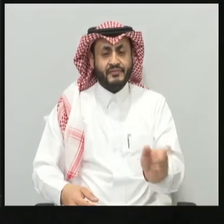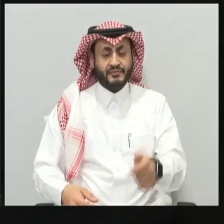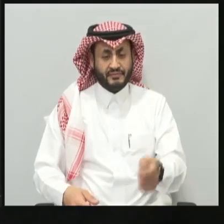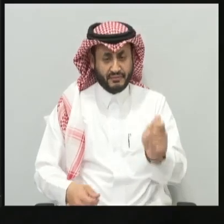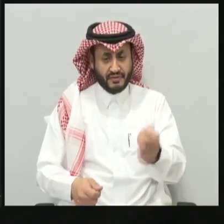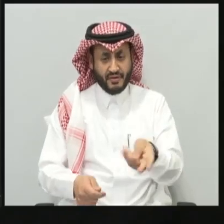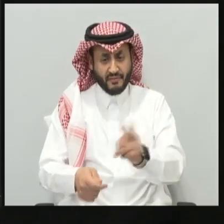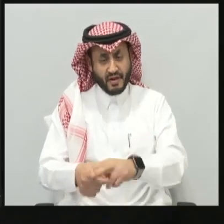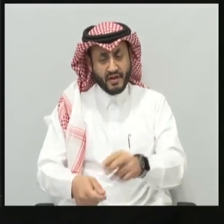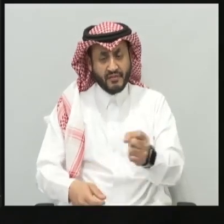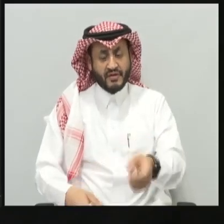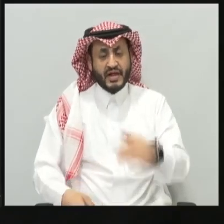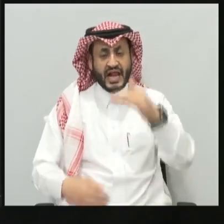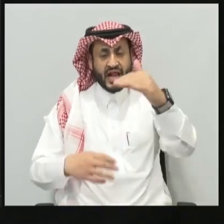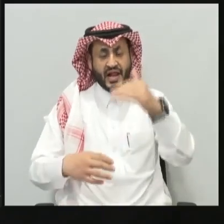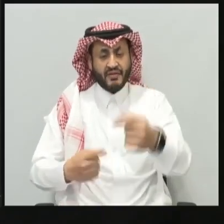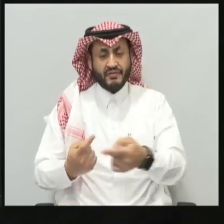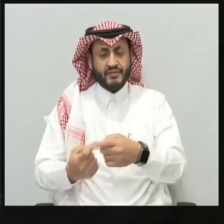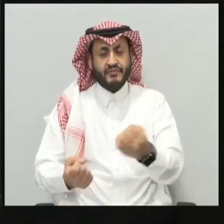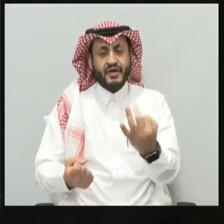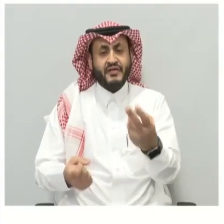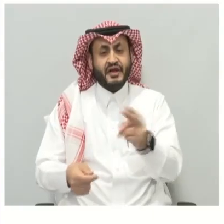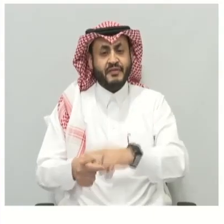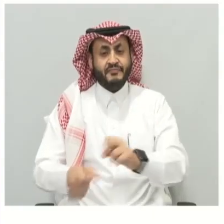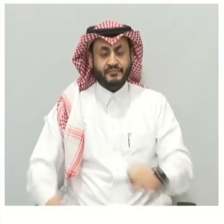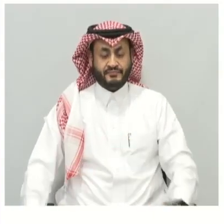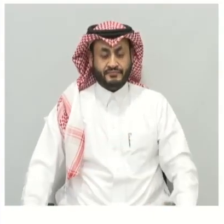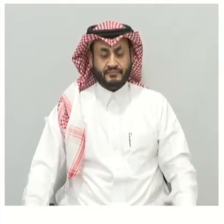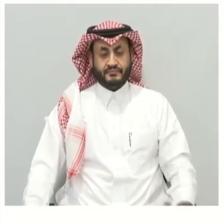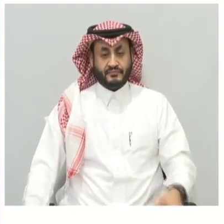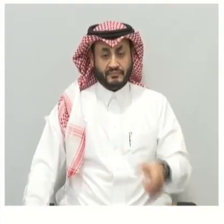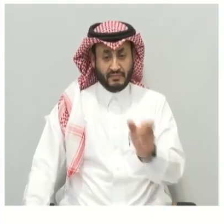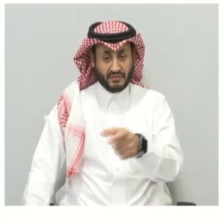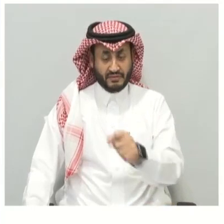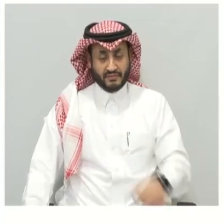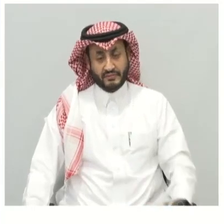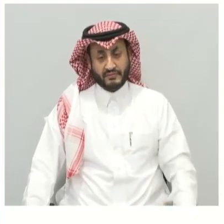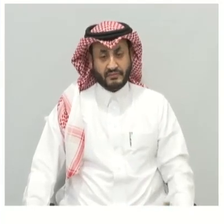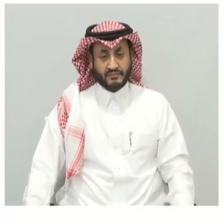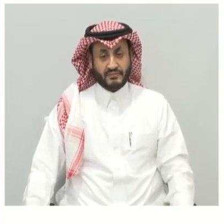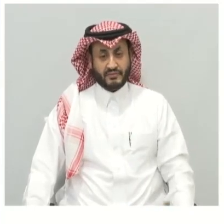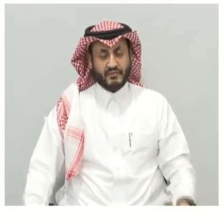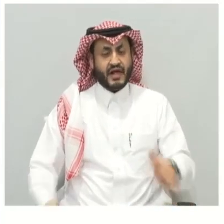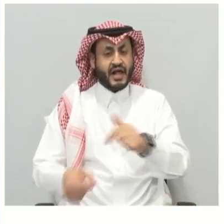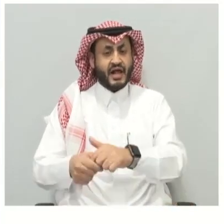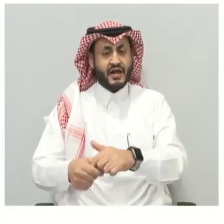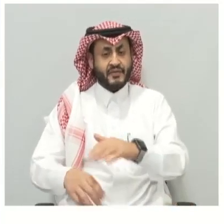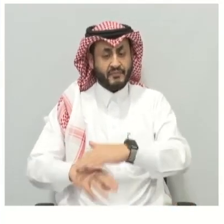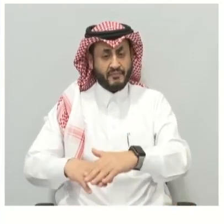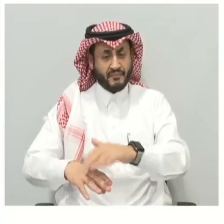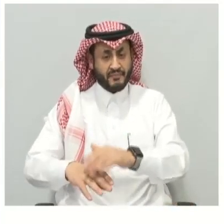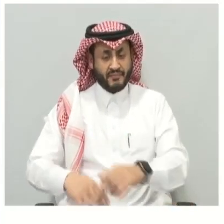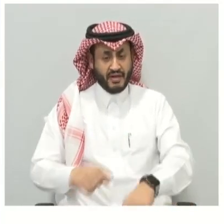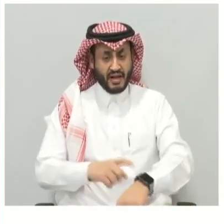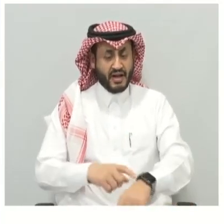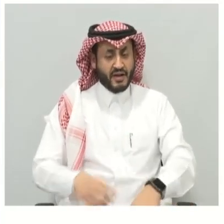always, sometimes, never, and also the prepositions, for example, at, in, on, in regards of